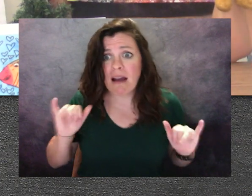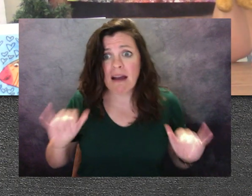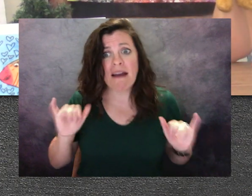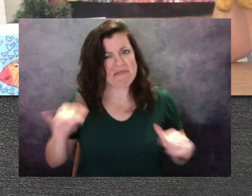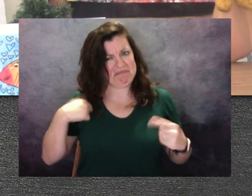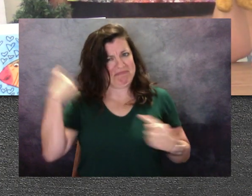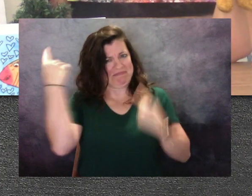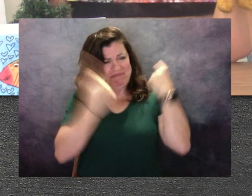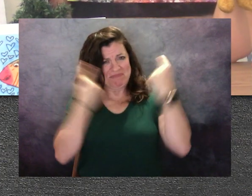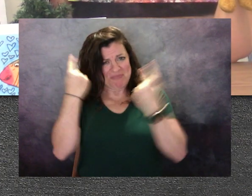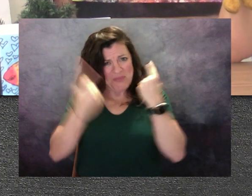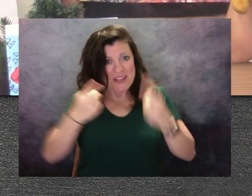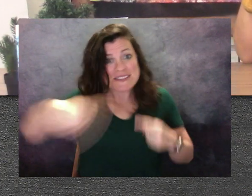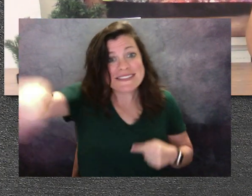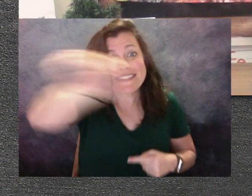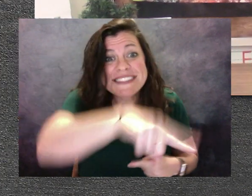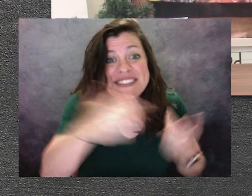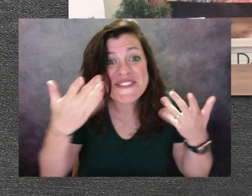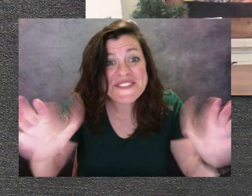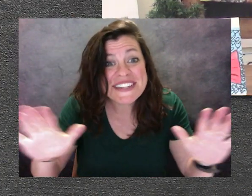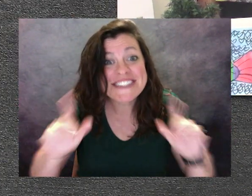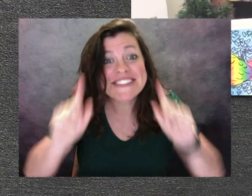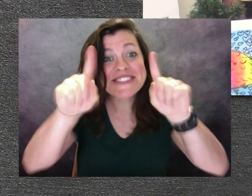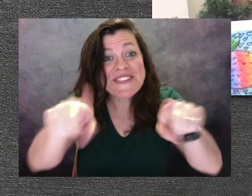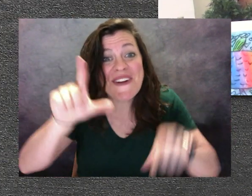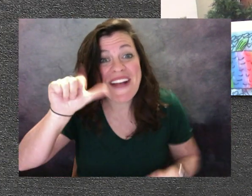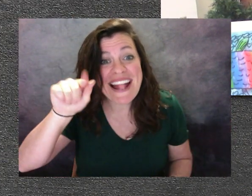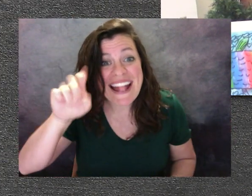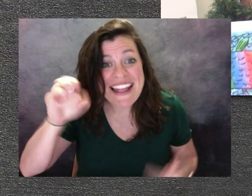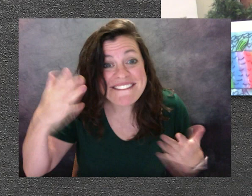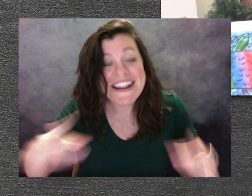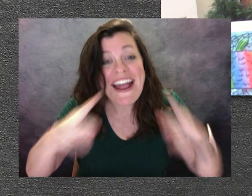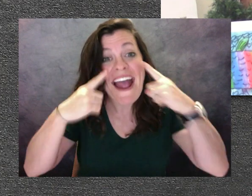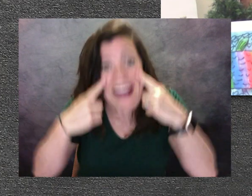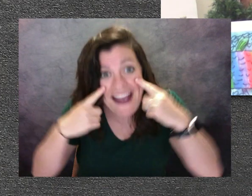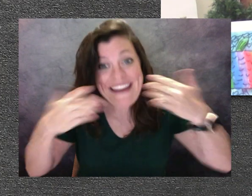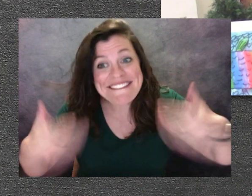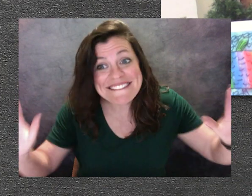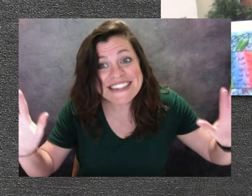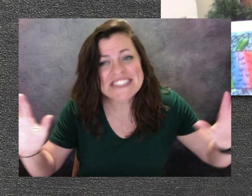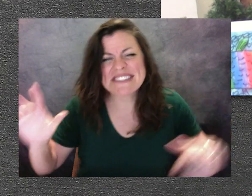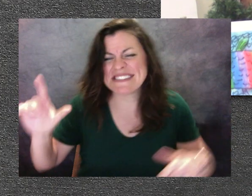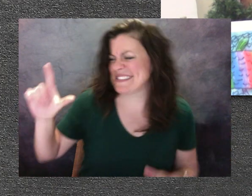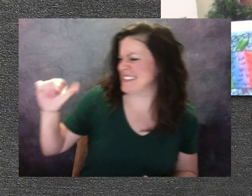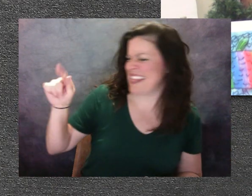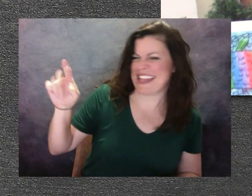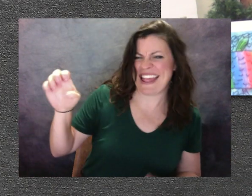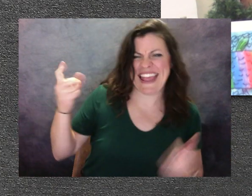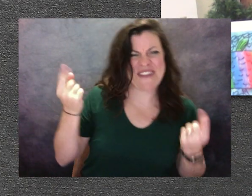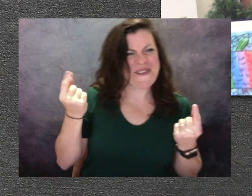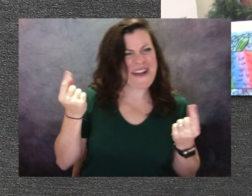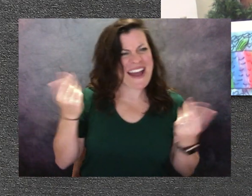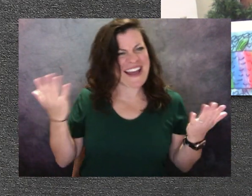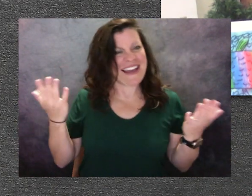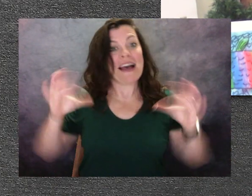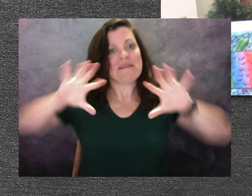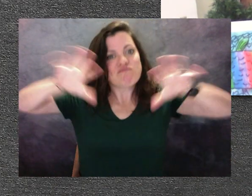lake before? A lake is a body of water that's surrounded by land.